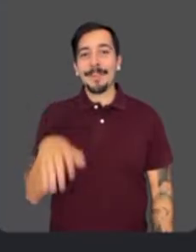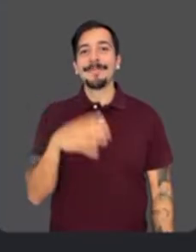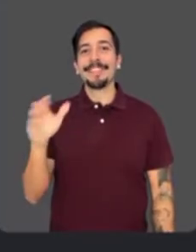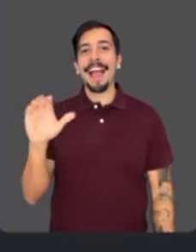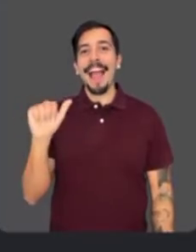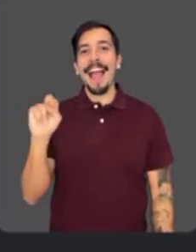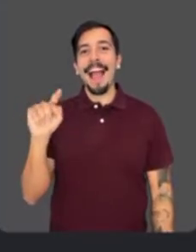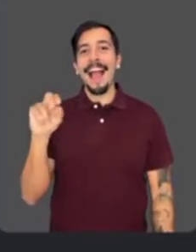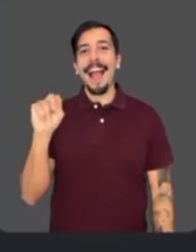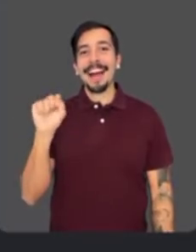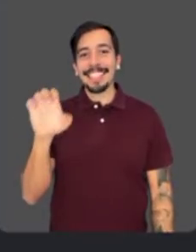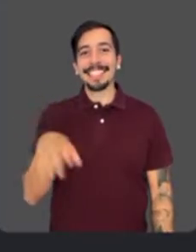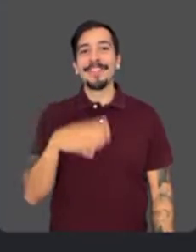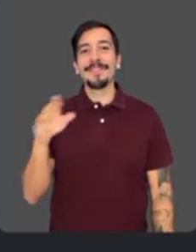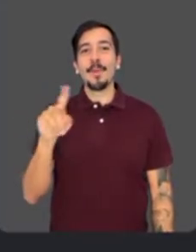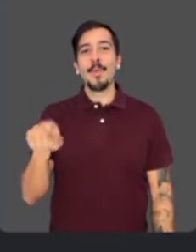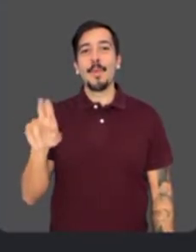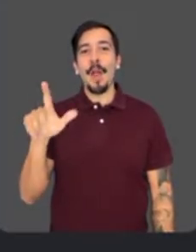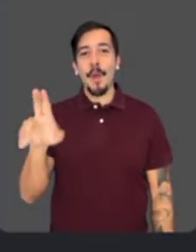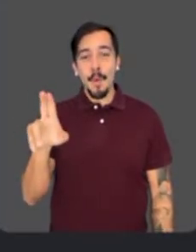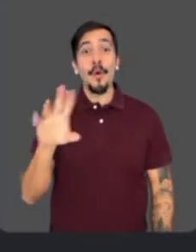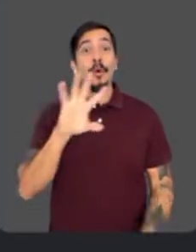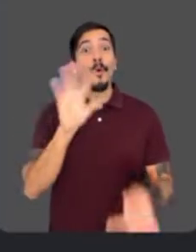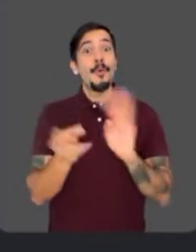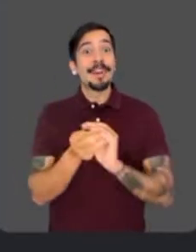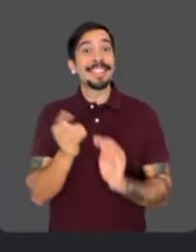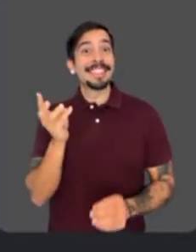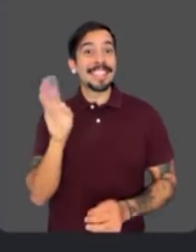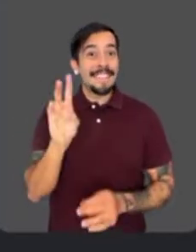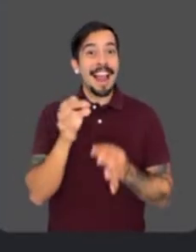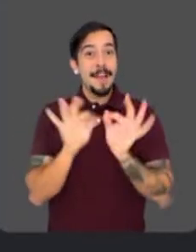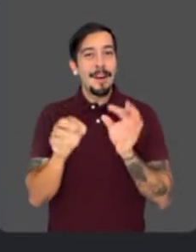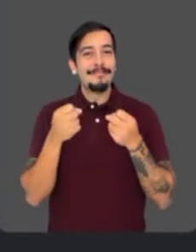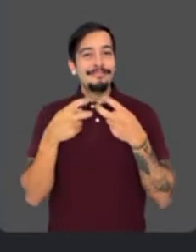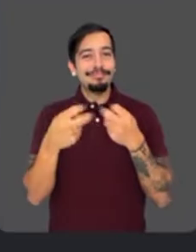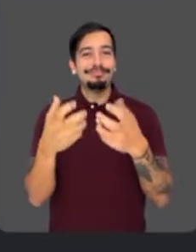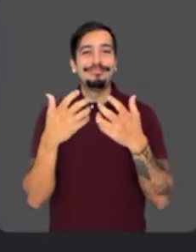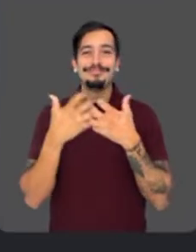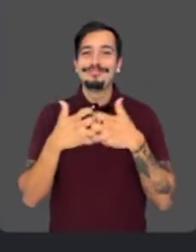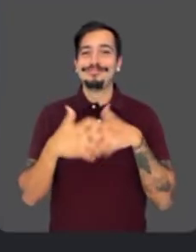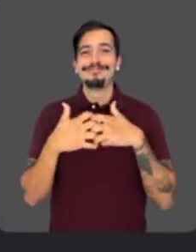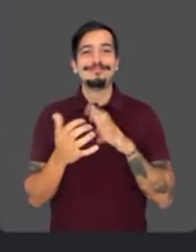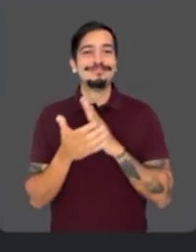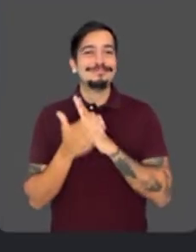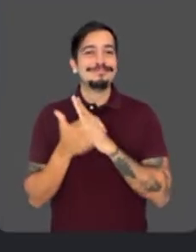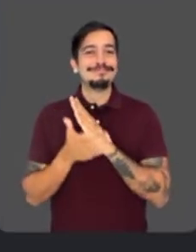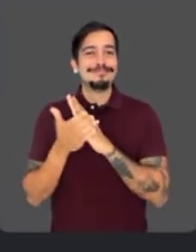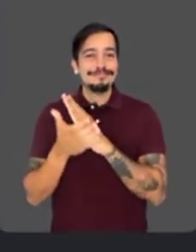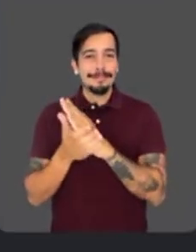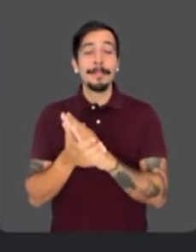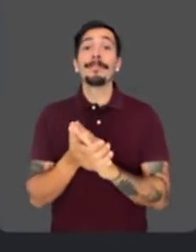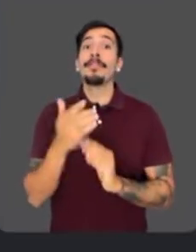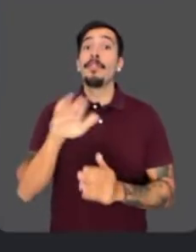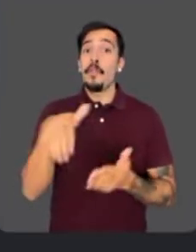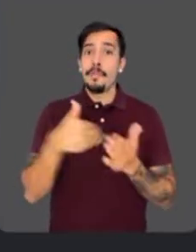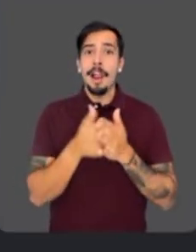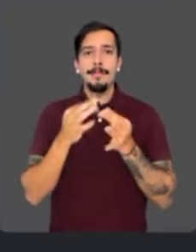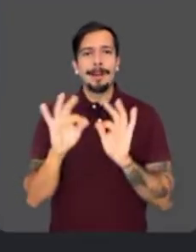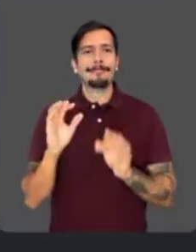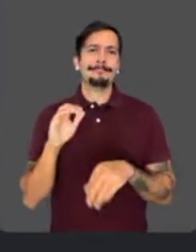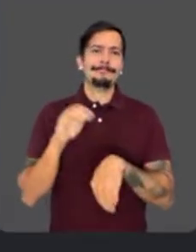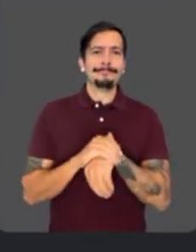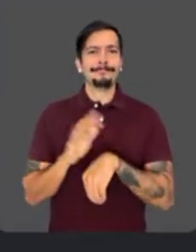Basque, Cantonese, and Zulu. That means 67 languages in total are now supported by automatic captioning, and all